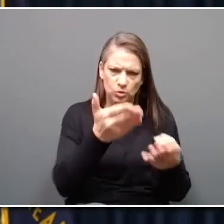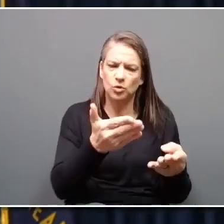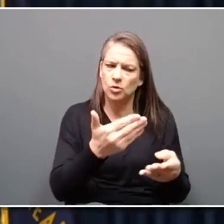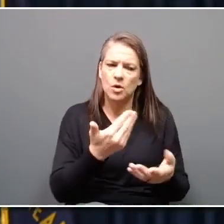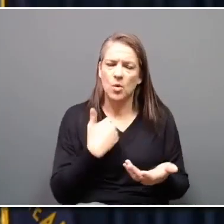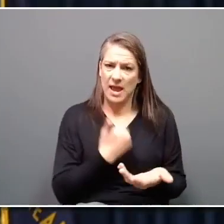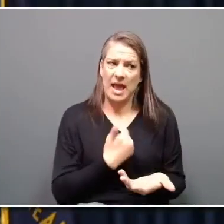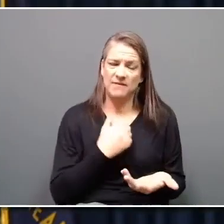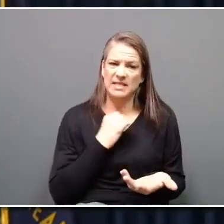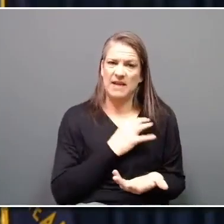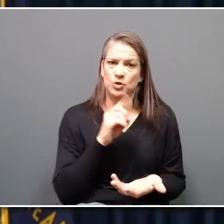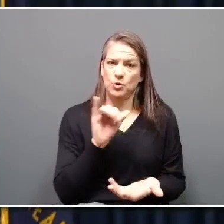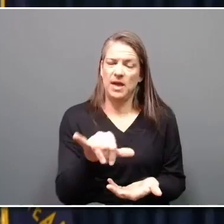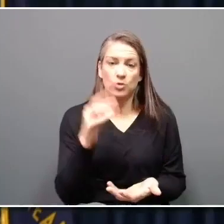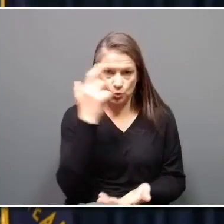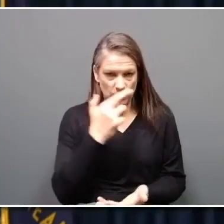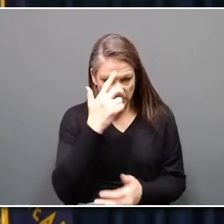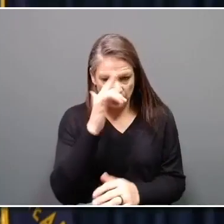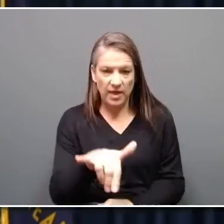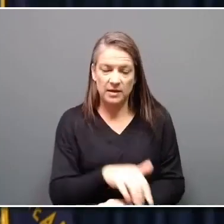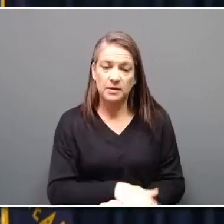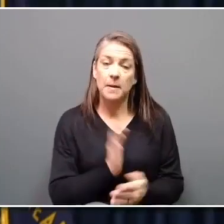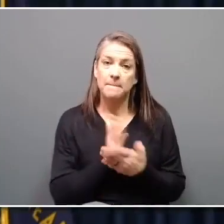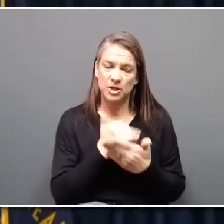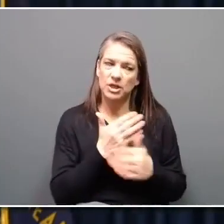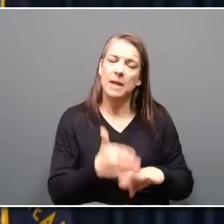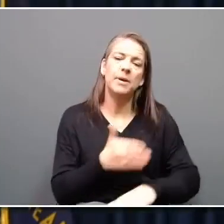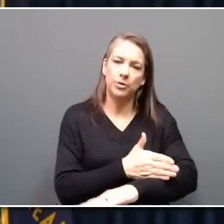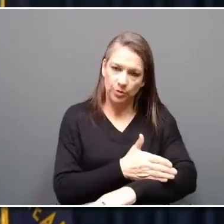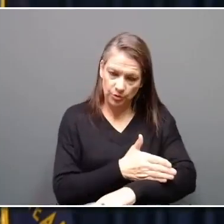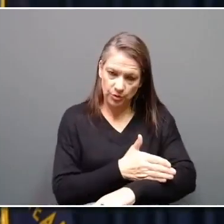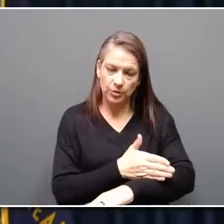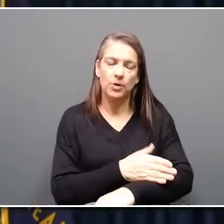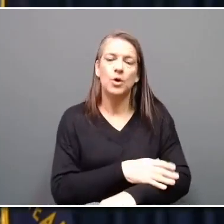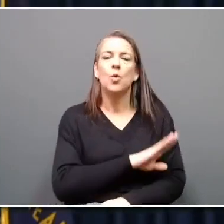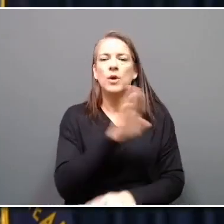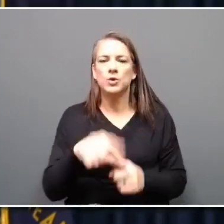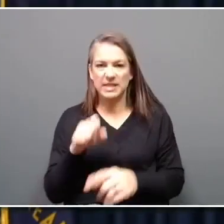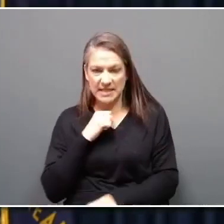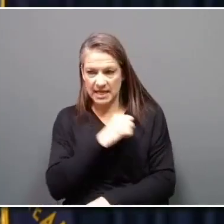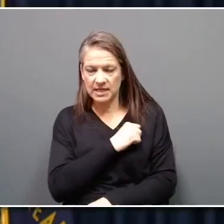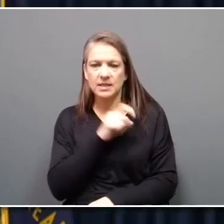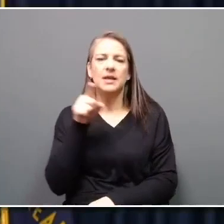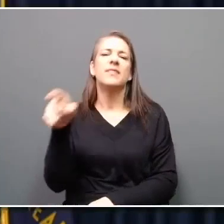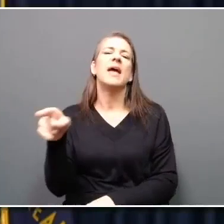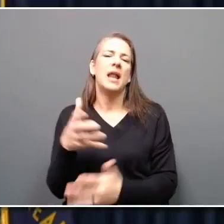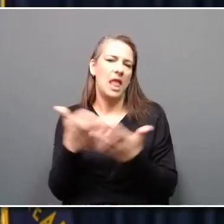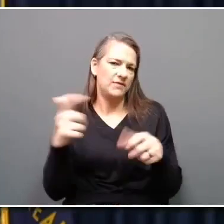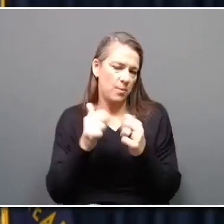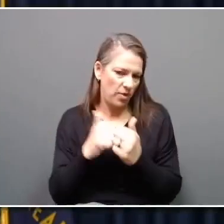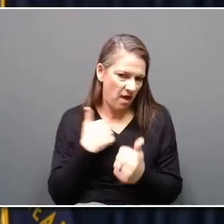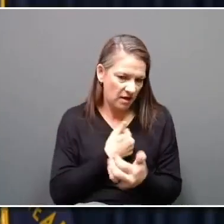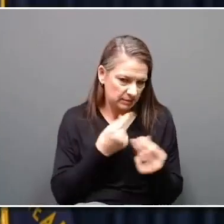reason for it. The budget got much better when it went over to the Senate, and they spent a significant amount of time with us and with